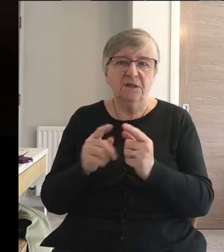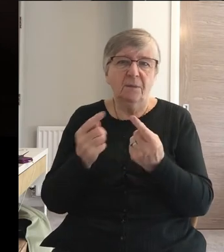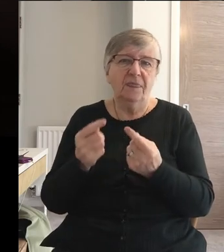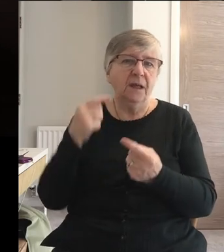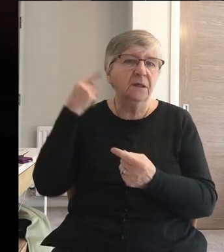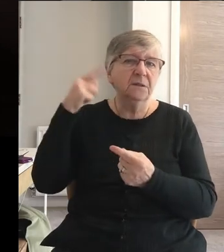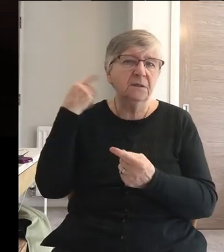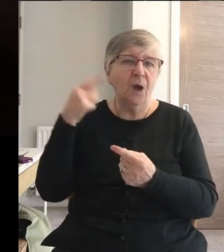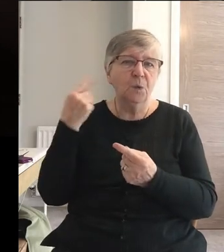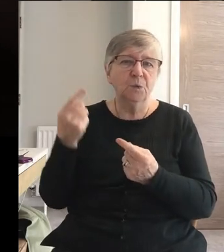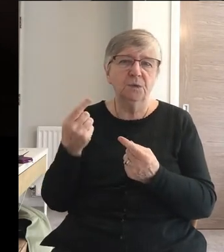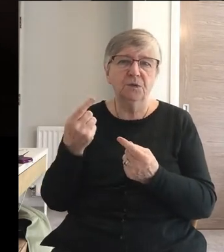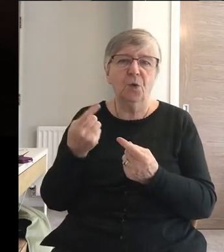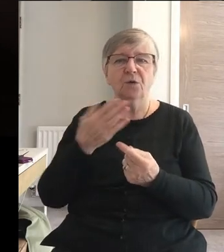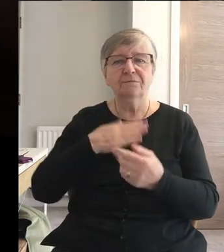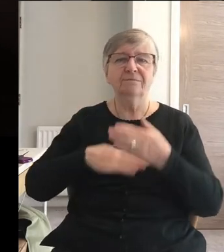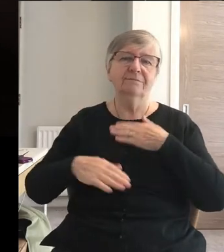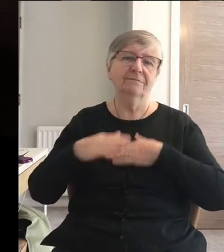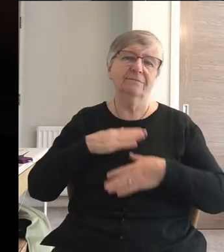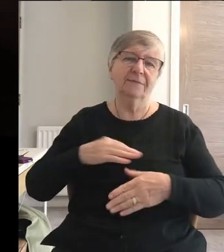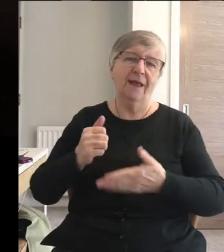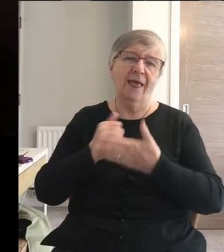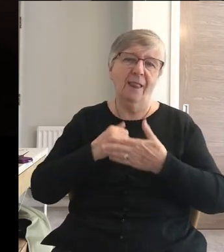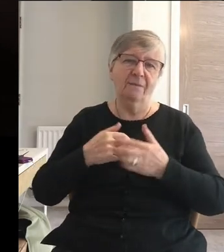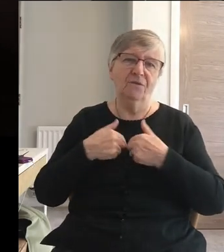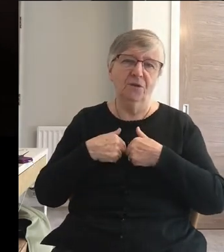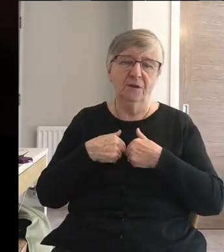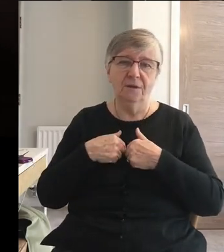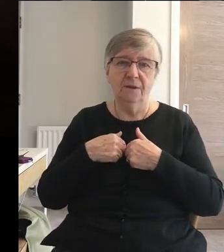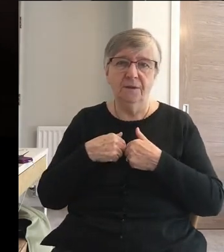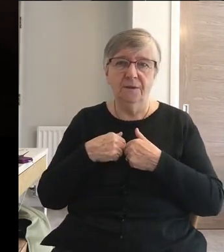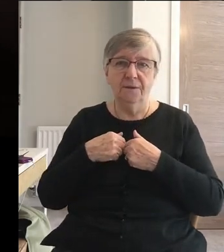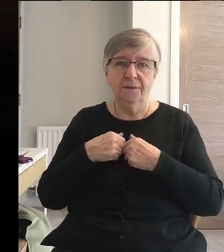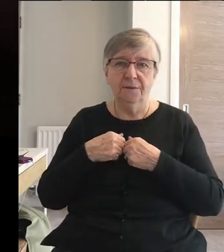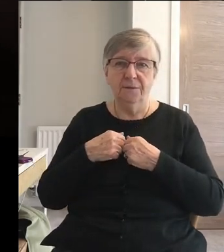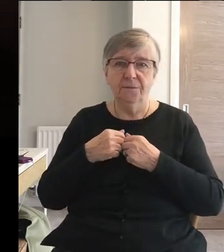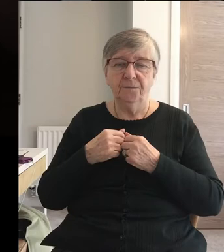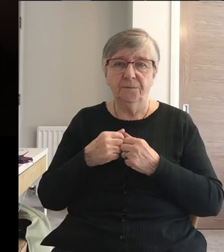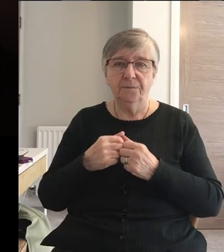that sounds comforting.